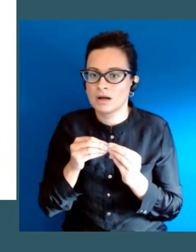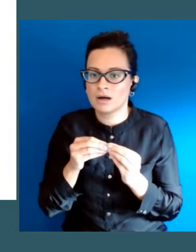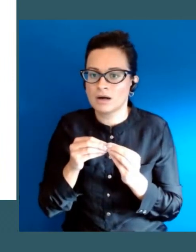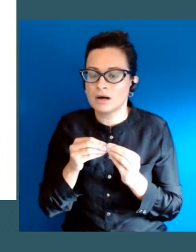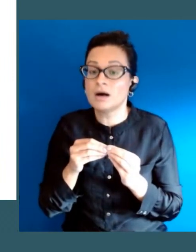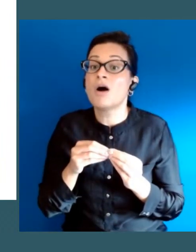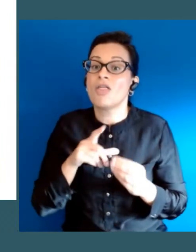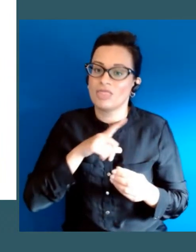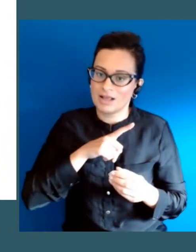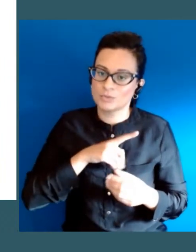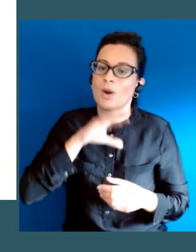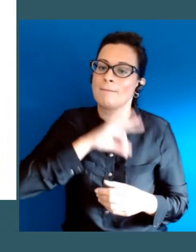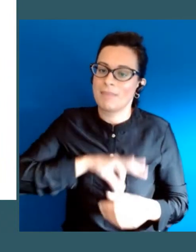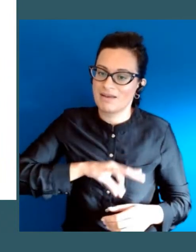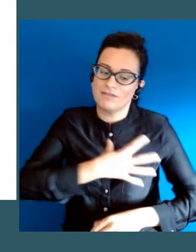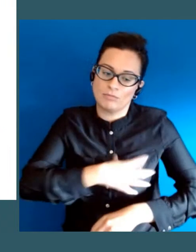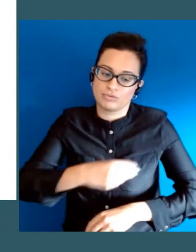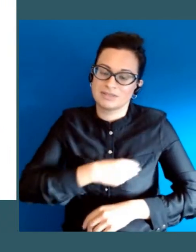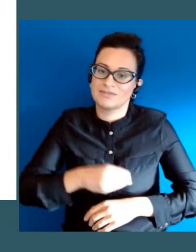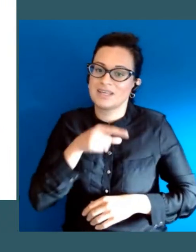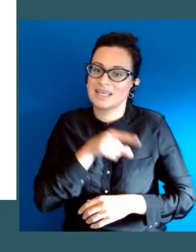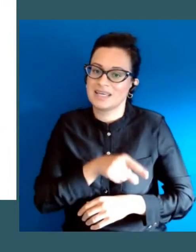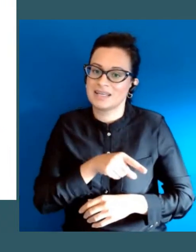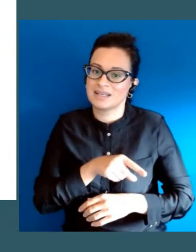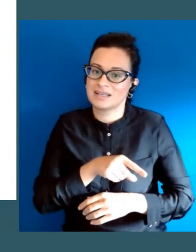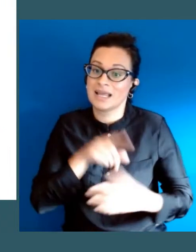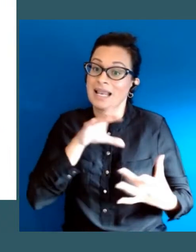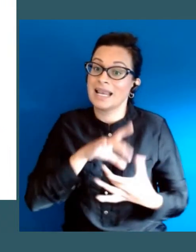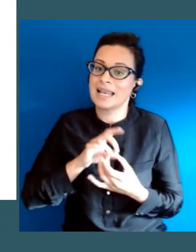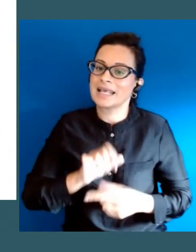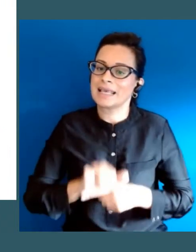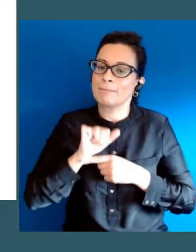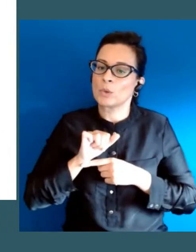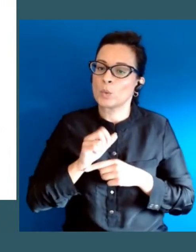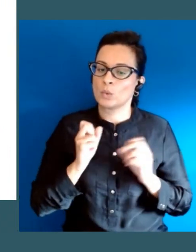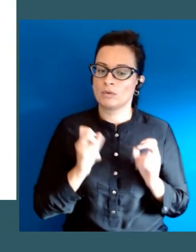of breastfeeding in the immune tolerance phenomenon that is seen.